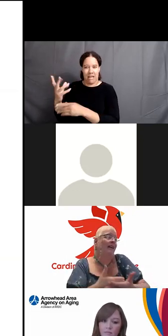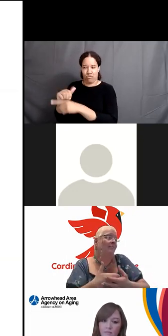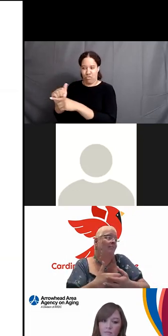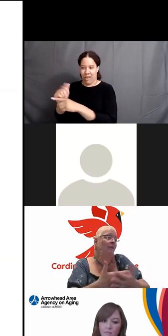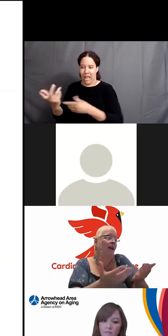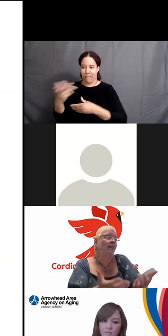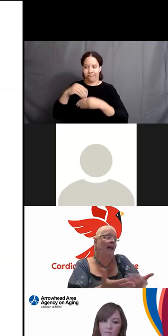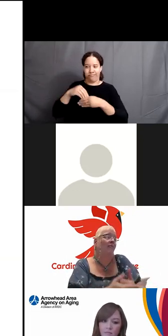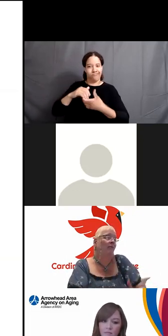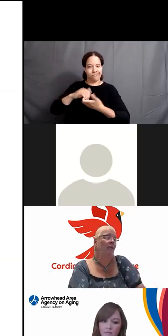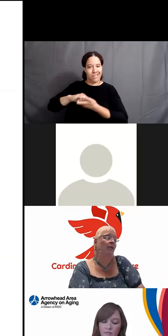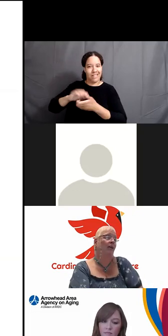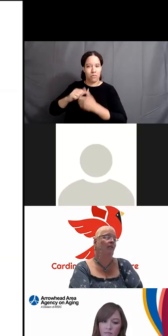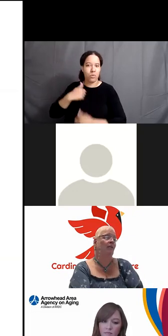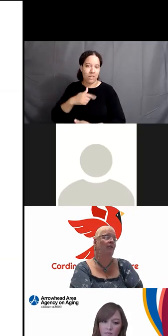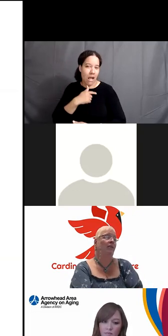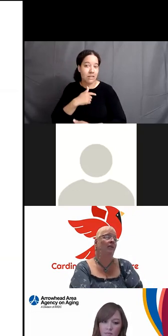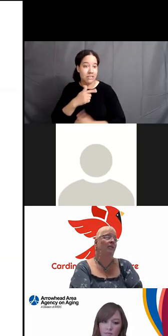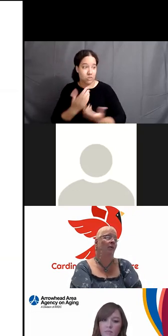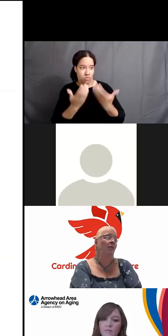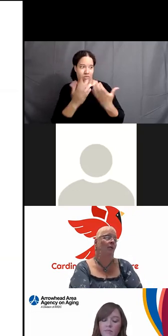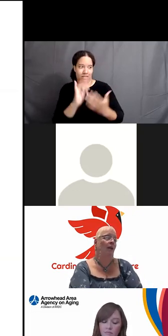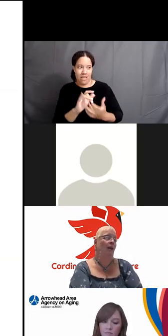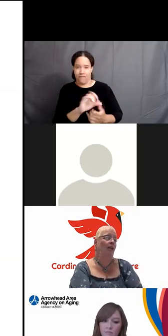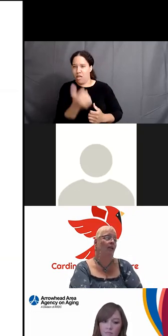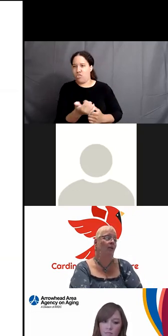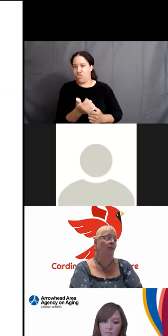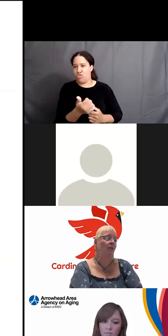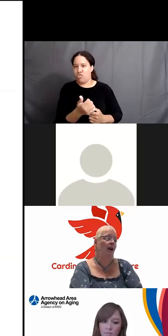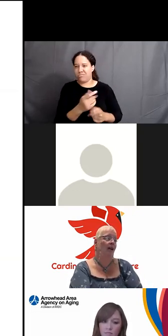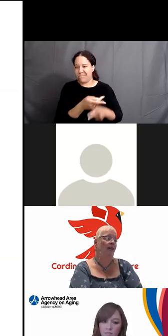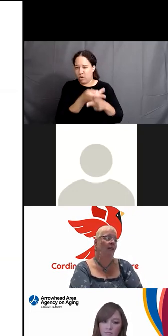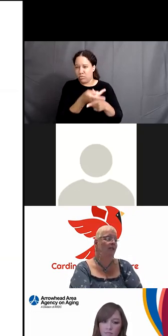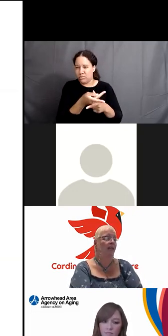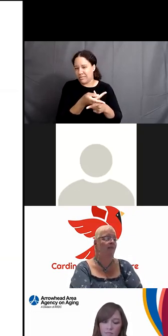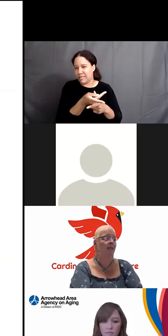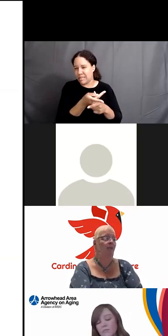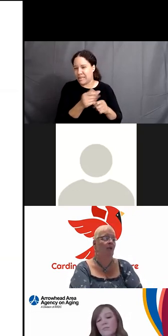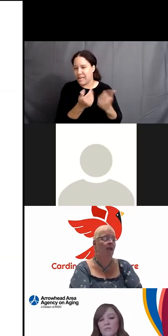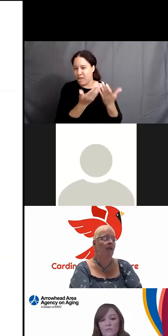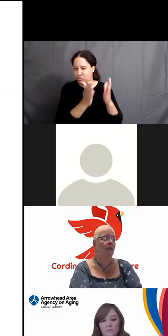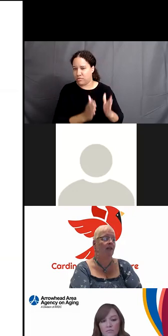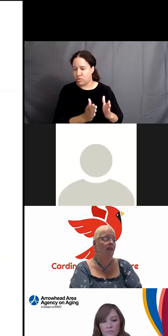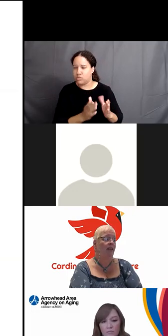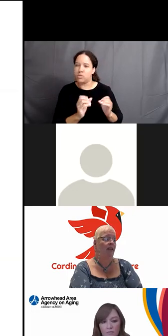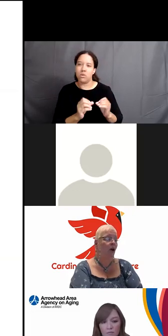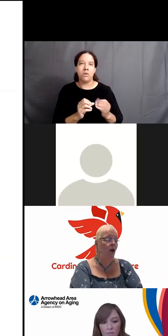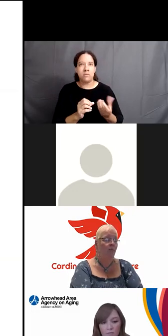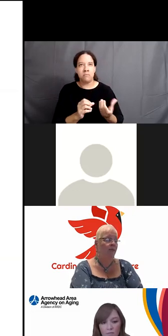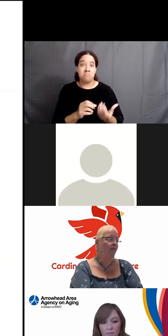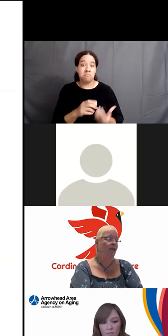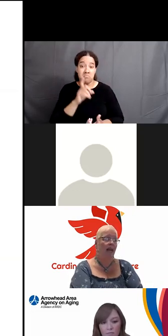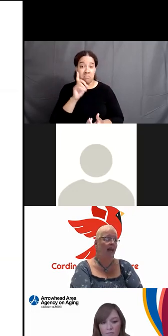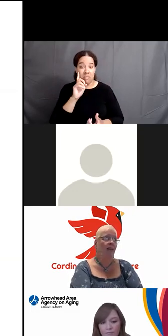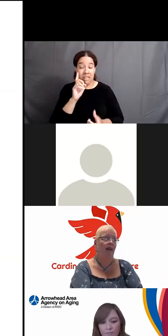that and provide that for other caregivers. So, you know, I think there's a lot of people in the